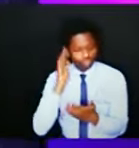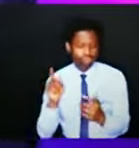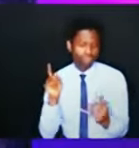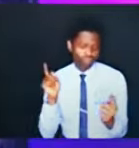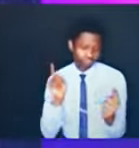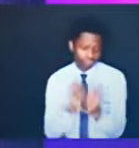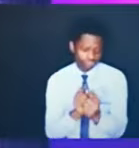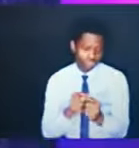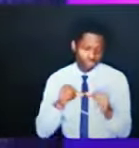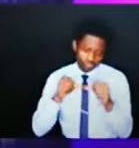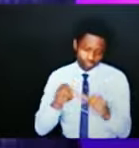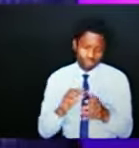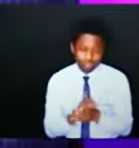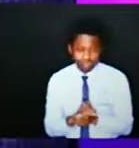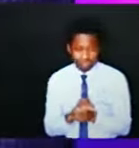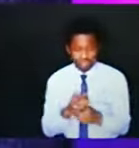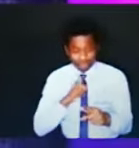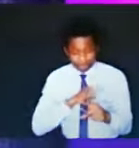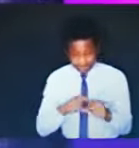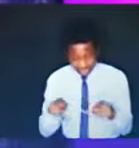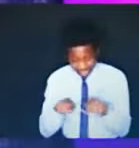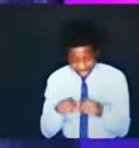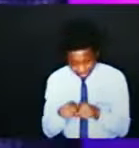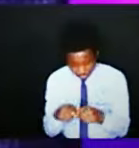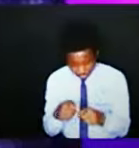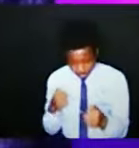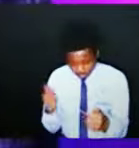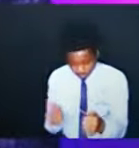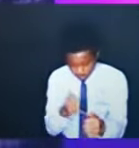week. But as we follow Israel closely,